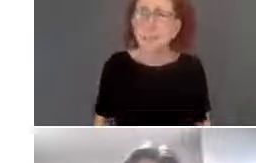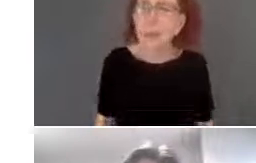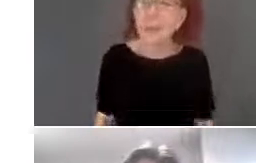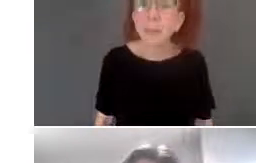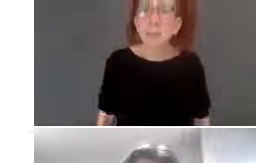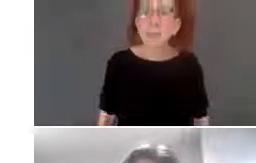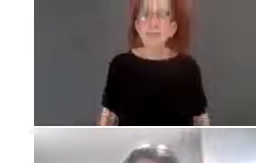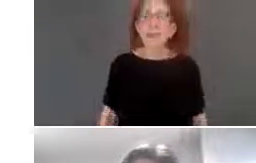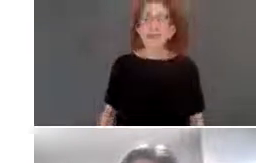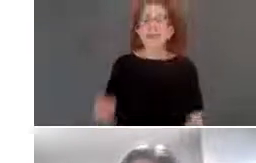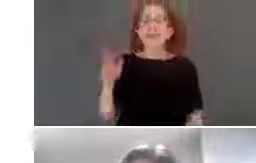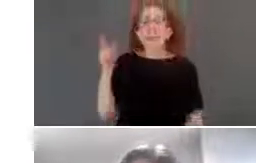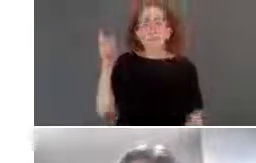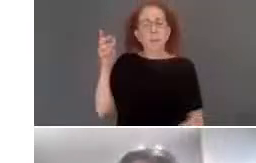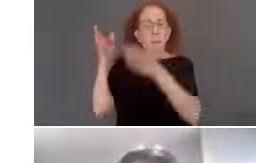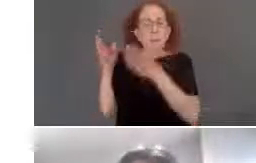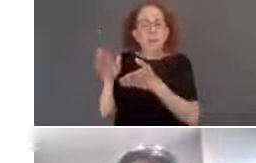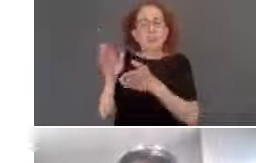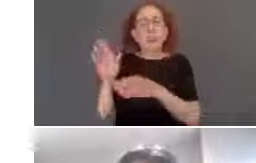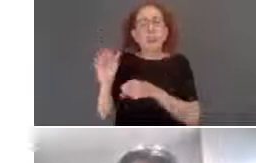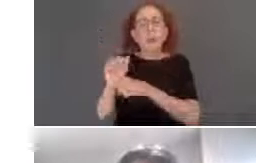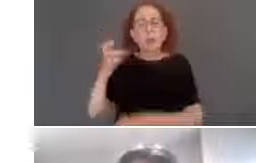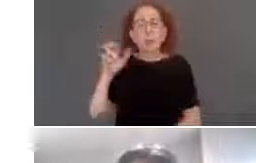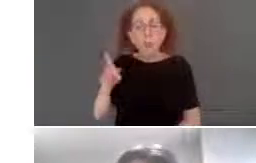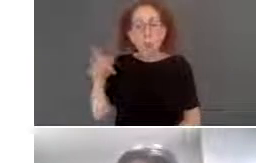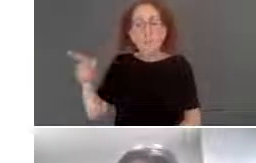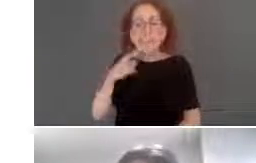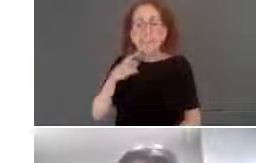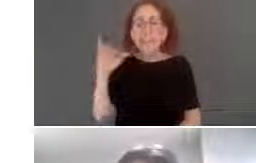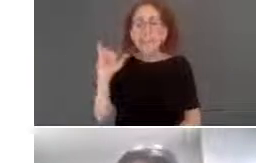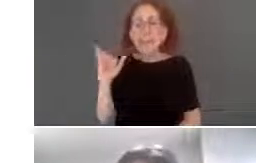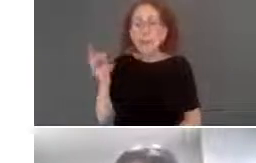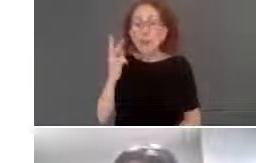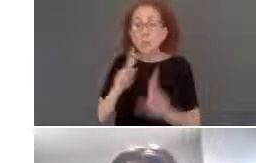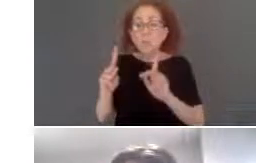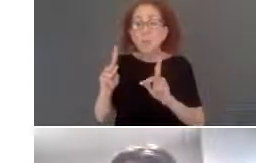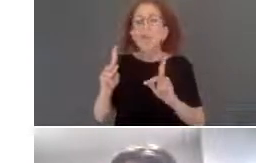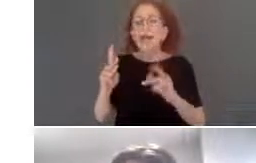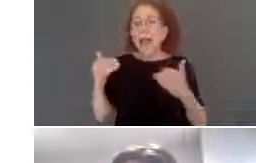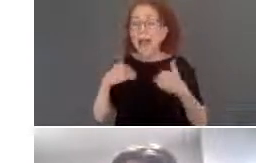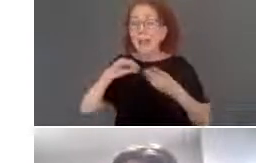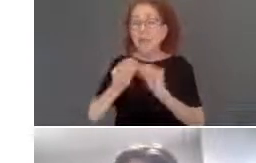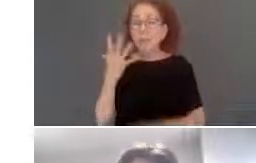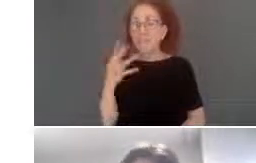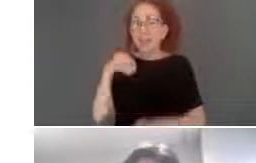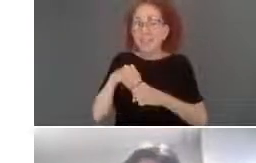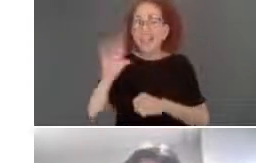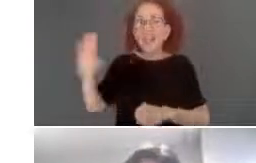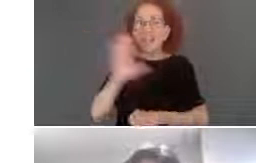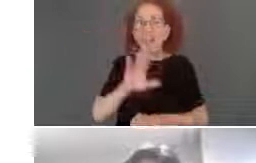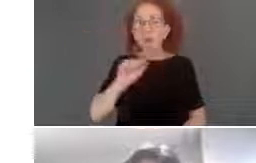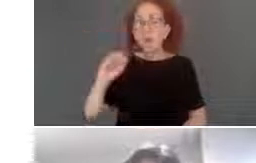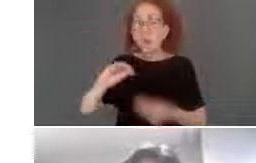works at CHOP, he described it as 2 people both having the number 5 in their social security number and saying, well, those 2 are the same